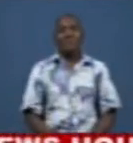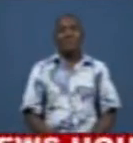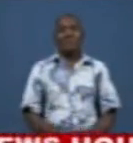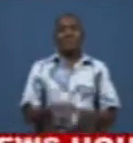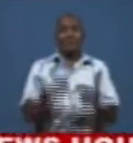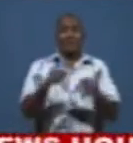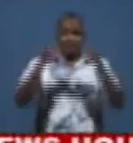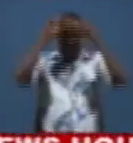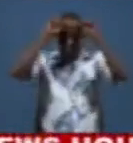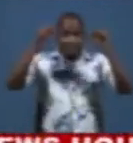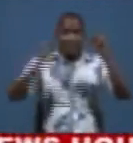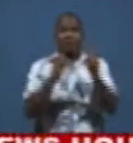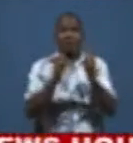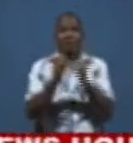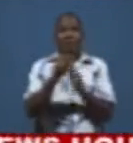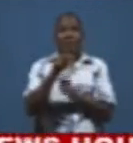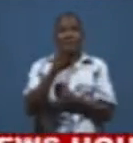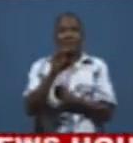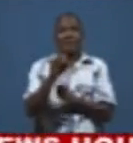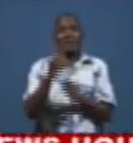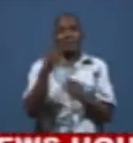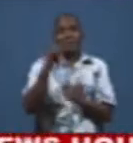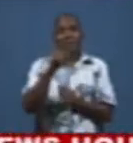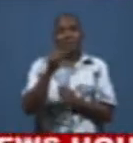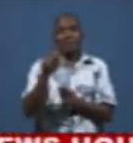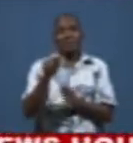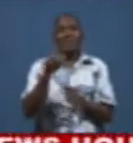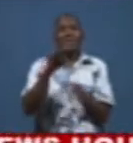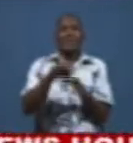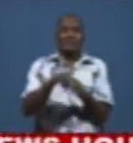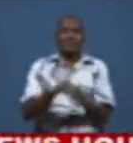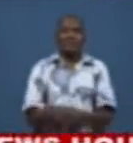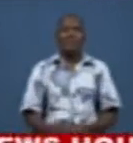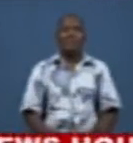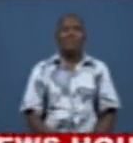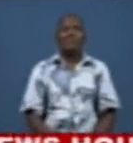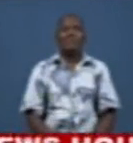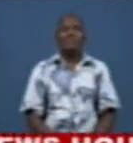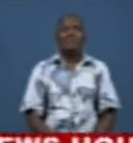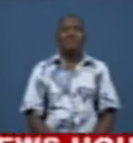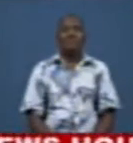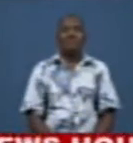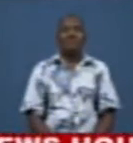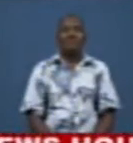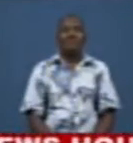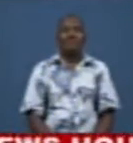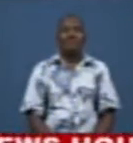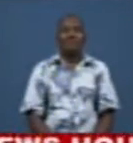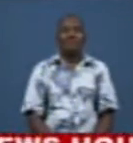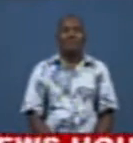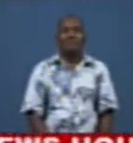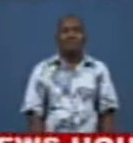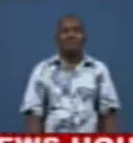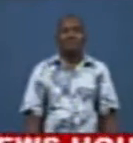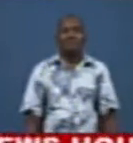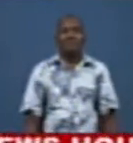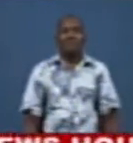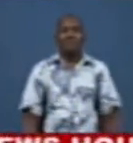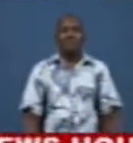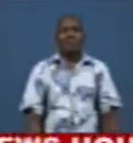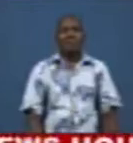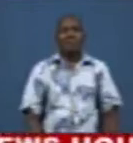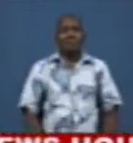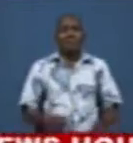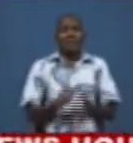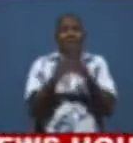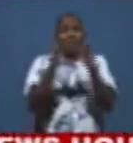now presidential candidate of the NDC for the 2020 presidential and general elections. It's